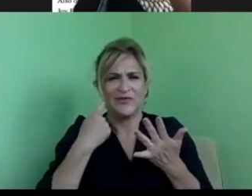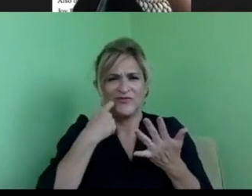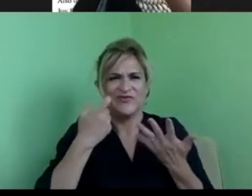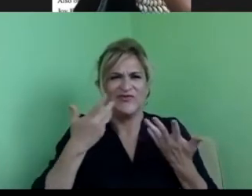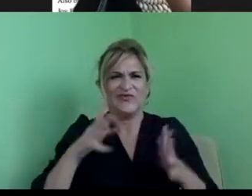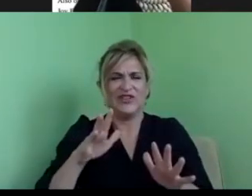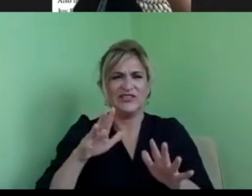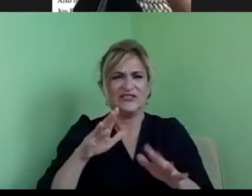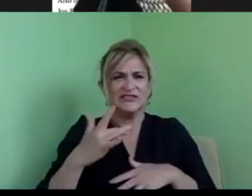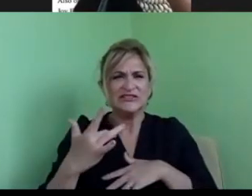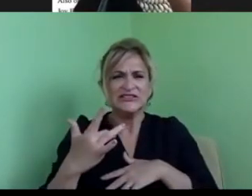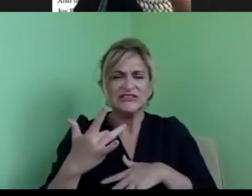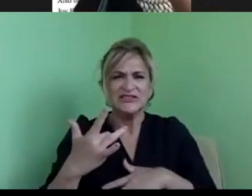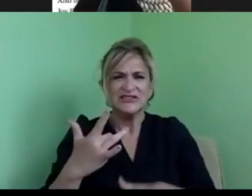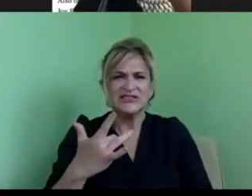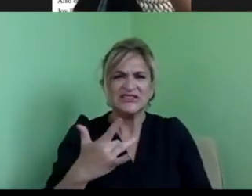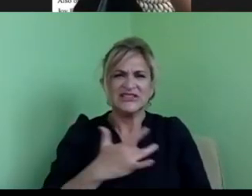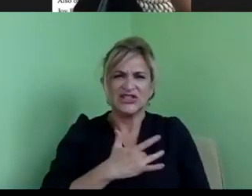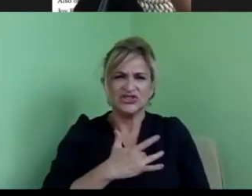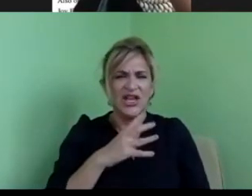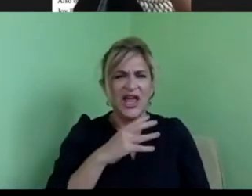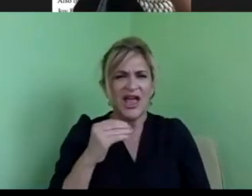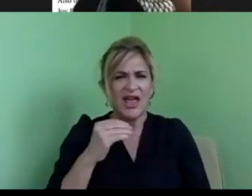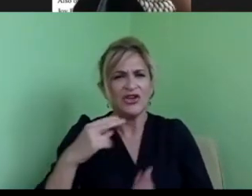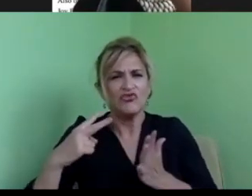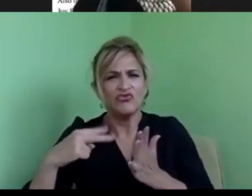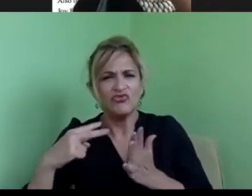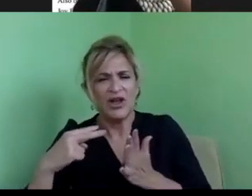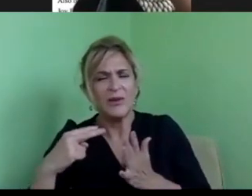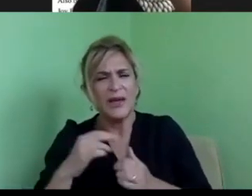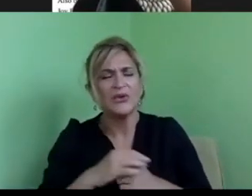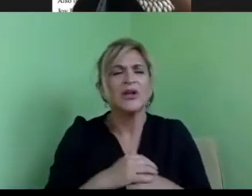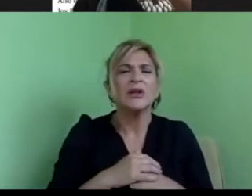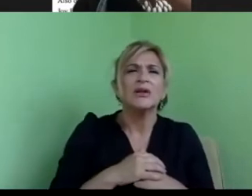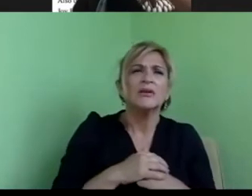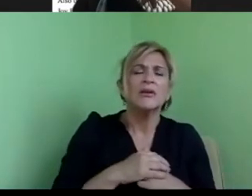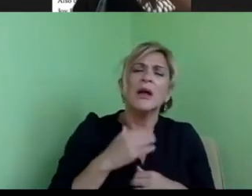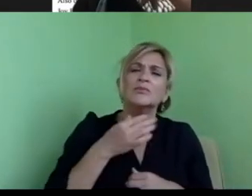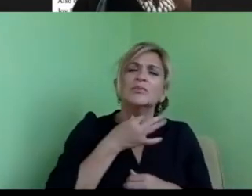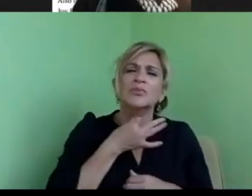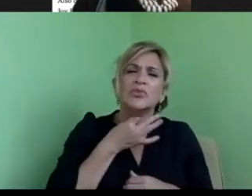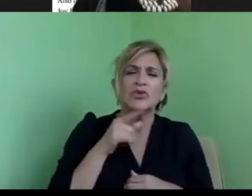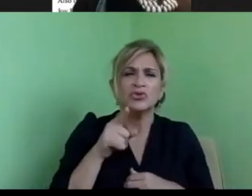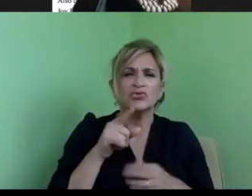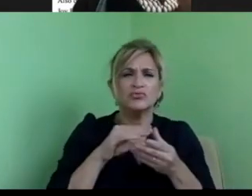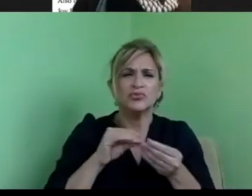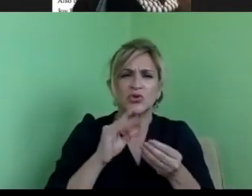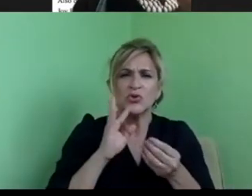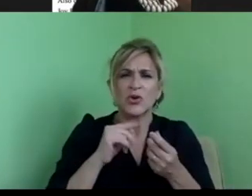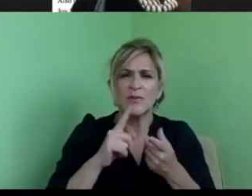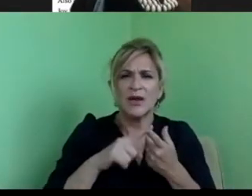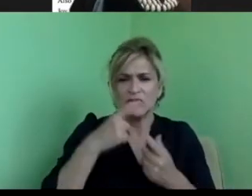if you could talk a little bit about um this term trauma porn